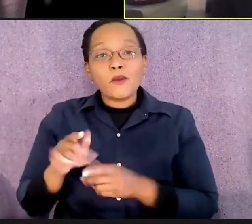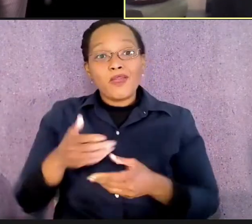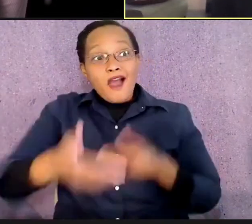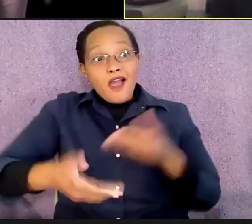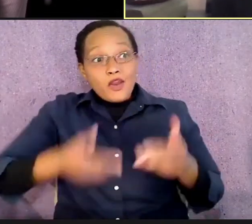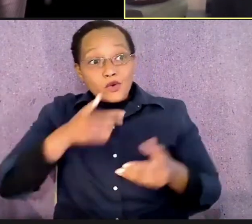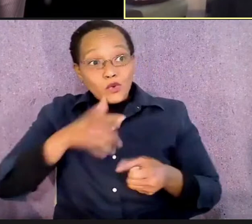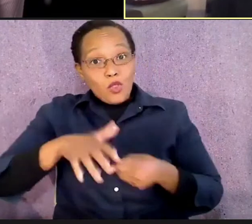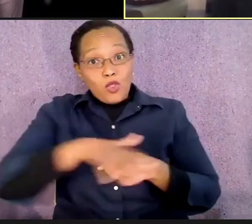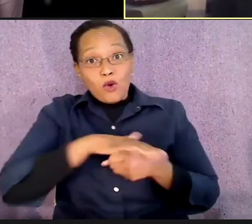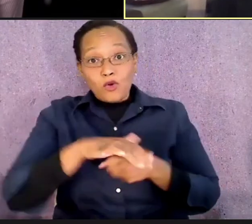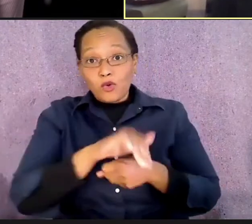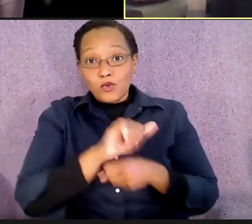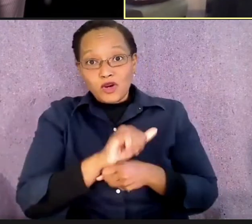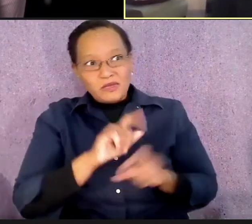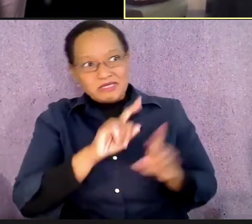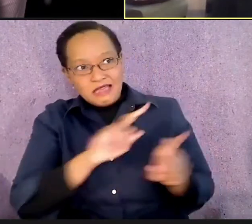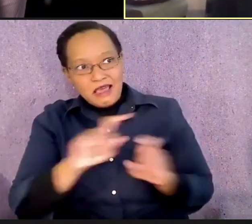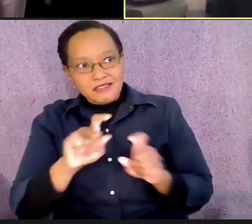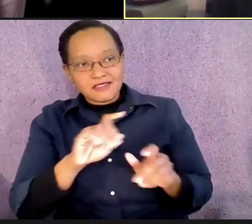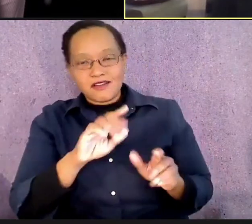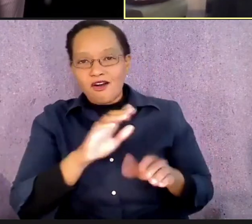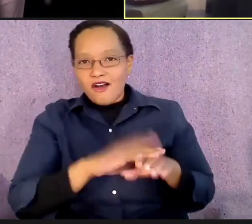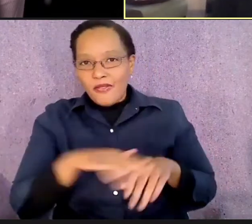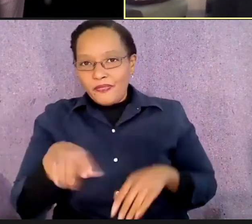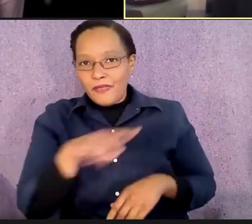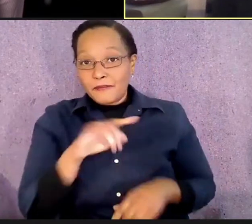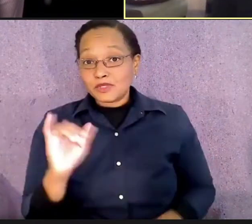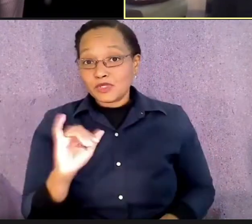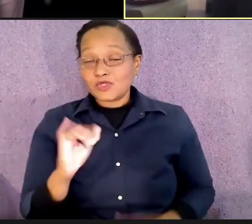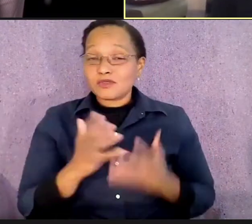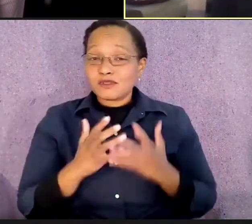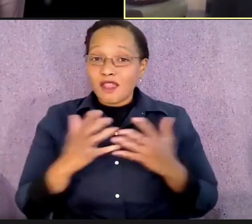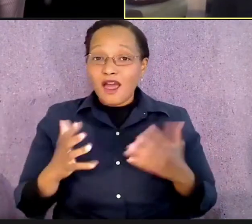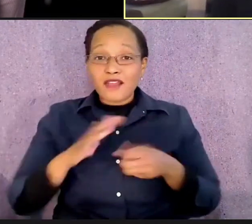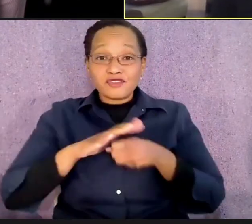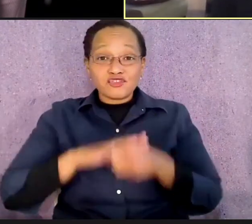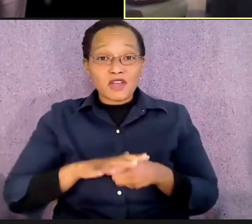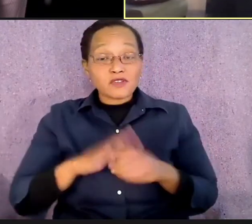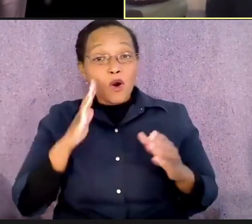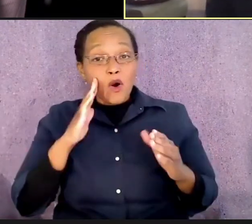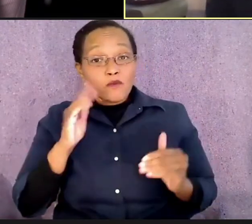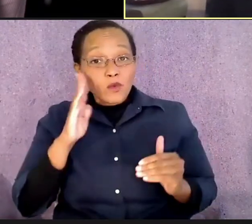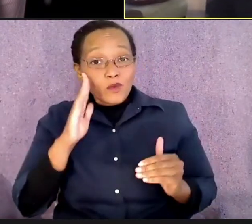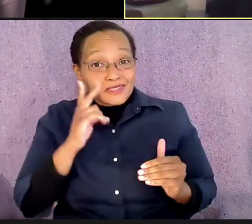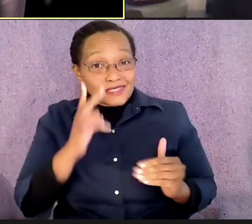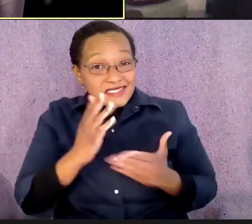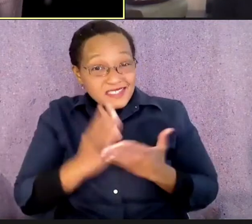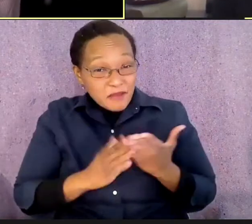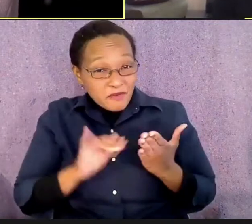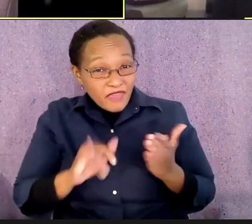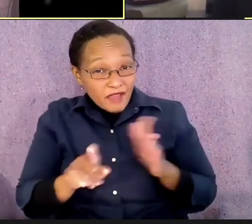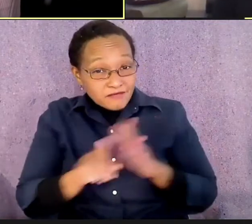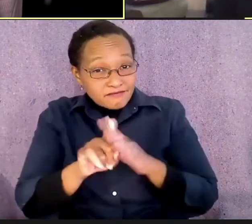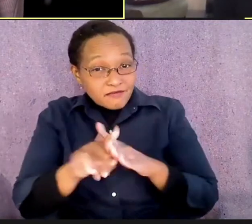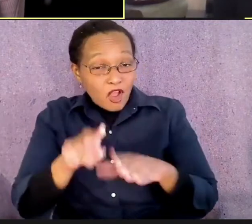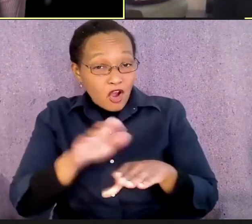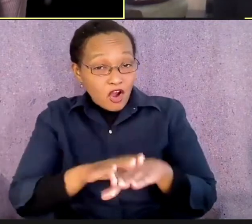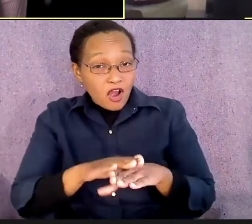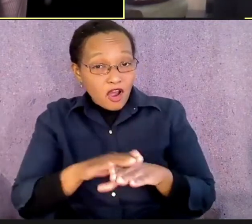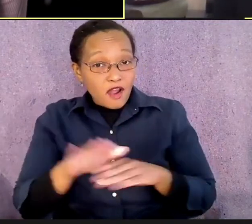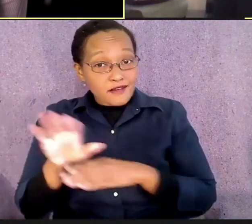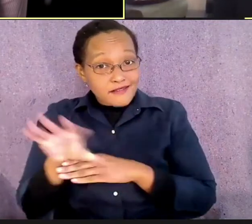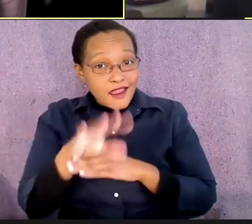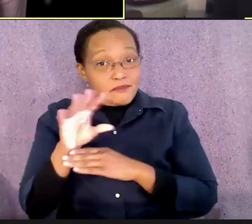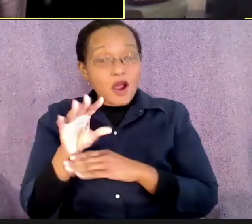lot of stress that hopefully you'll see some of it on camera, but hopefully you won't see all of it on camera. But it's